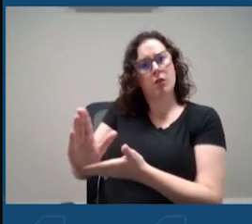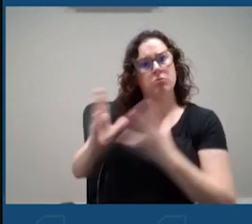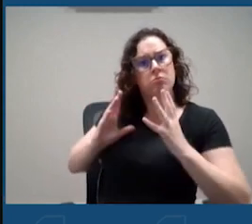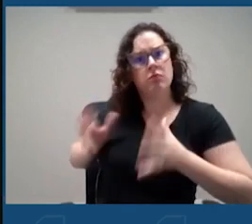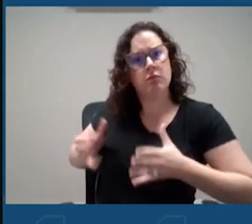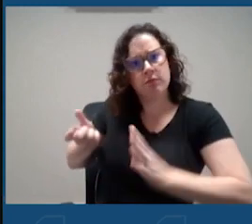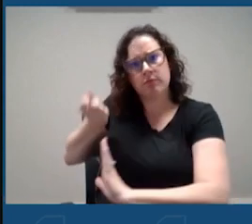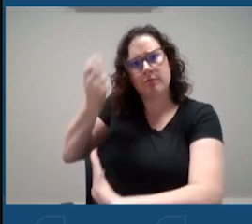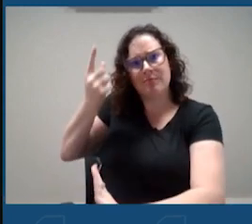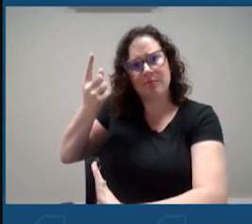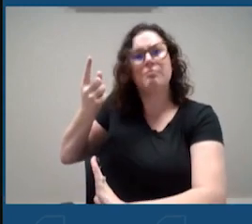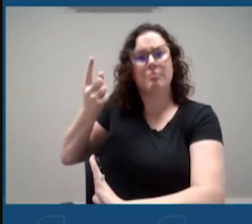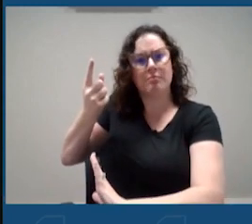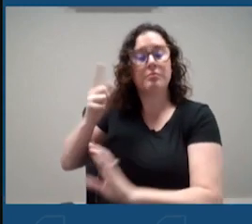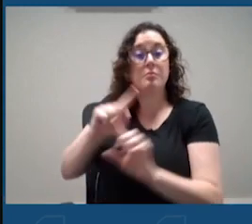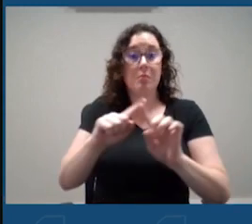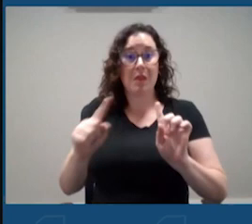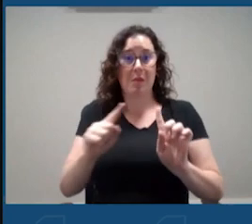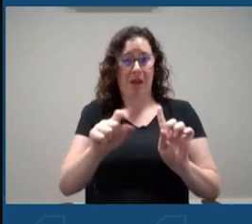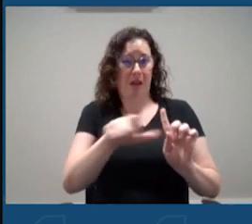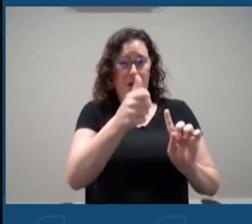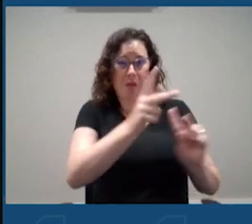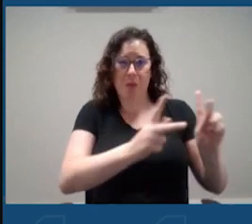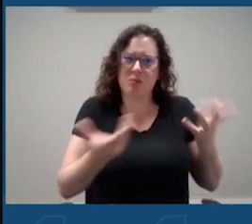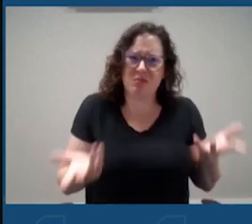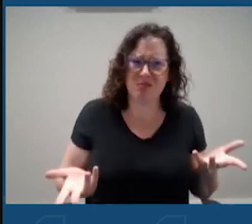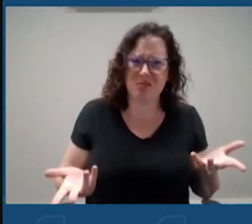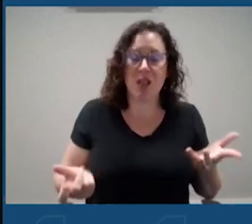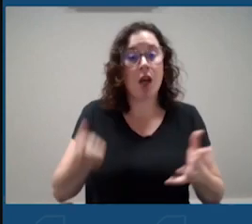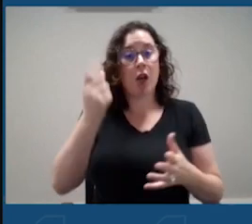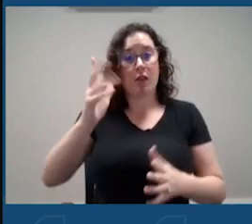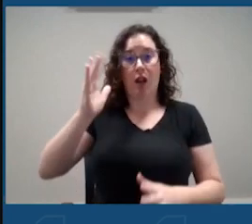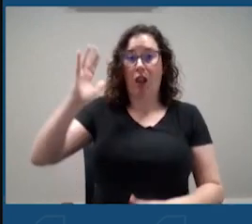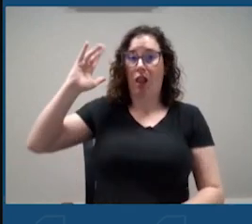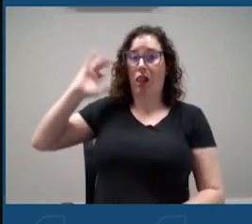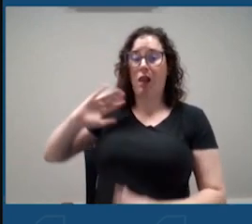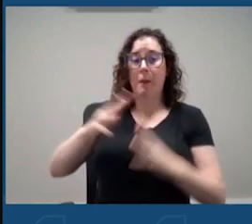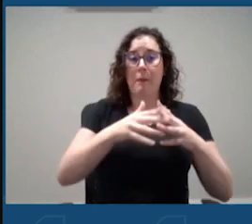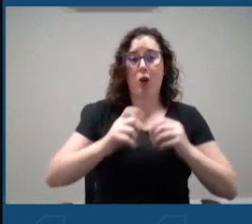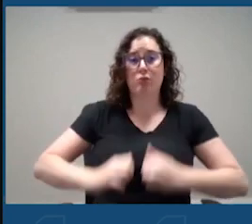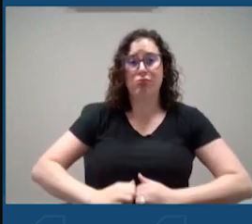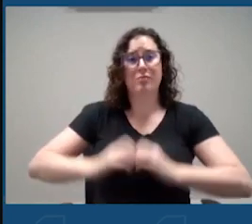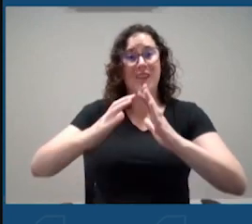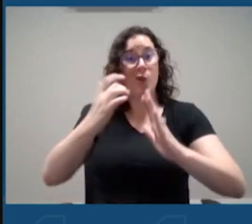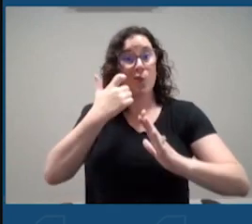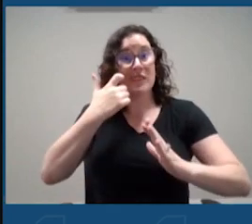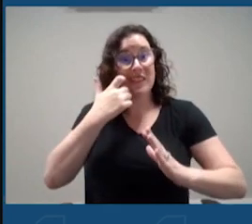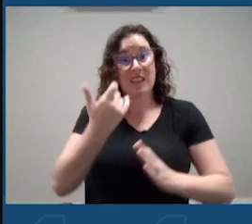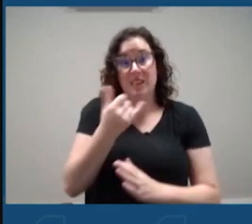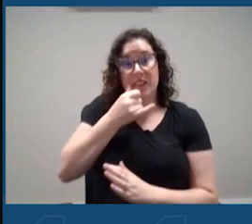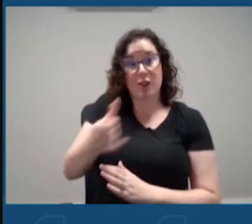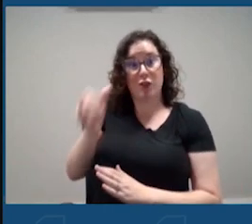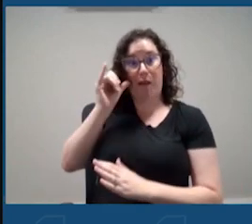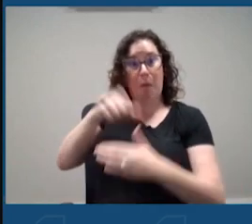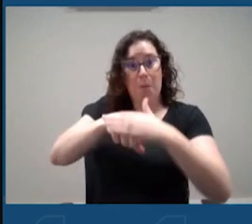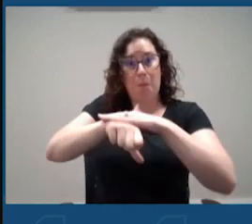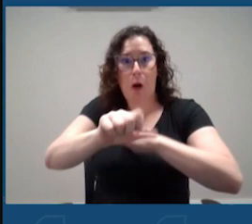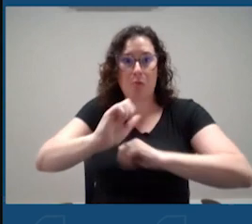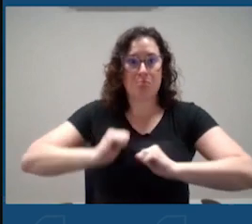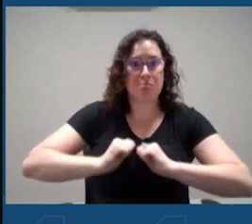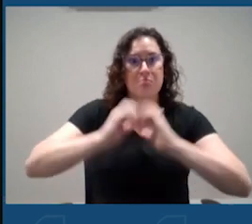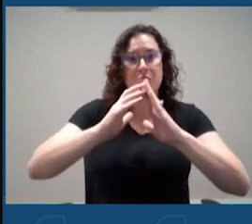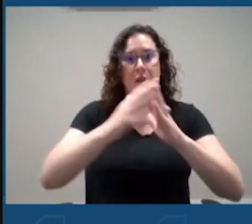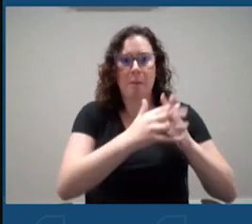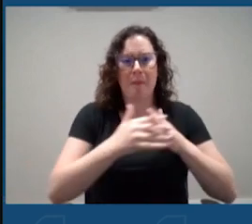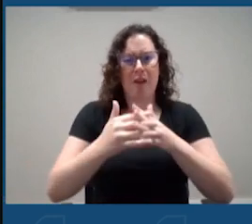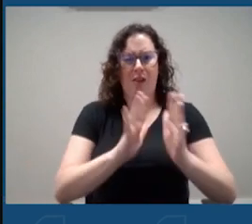who said back when this country was founded, we just celebrated the birth of America, that our founding fathers envisioned